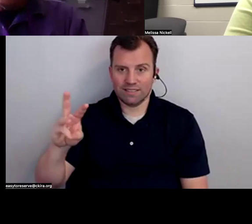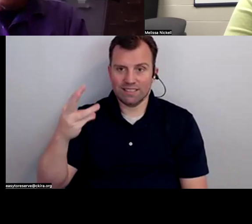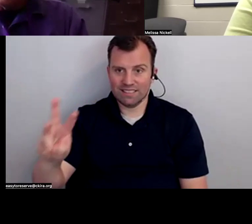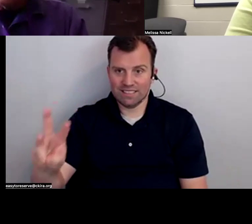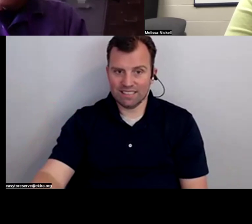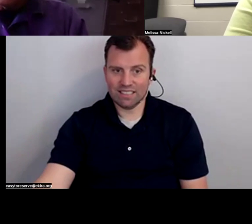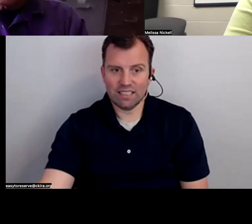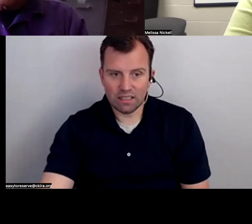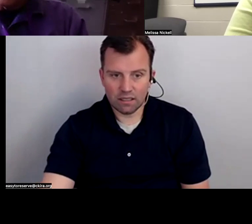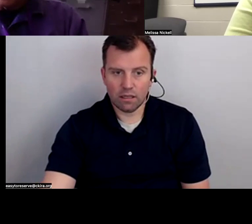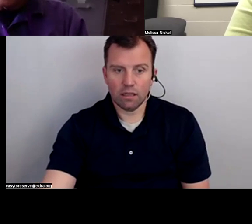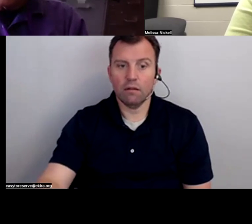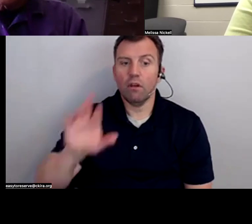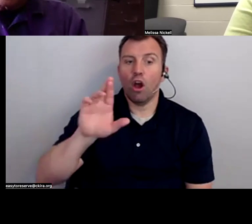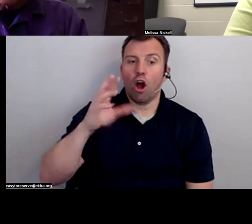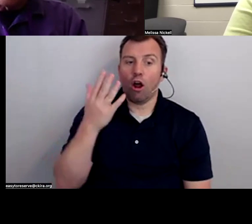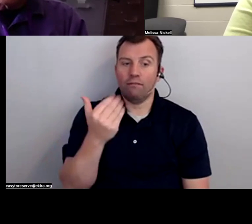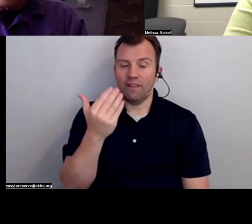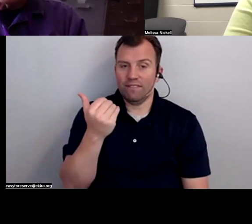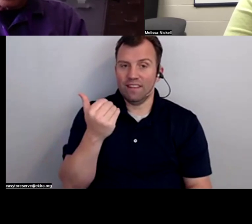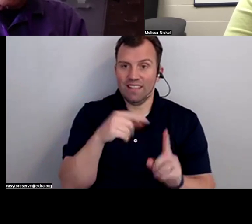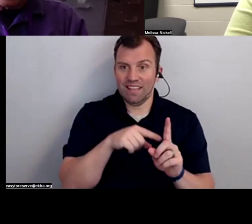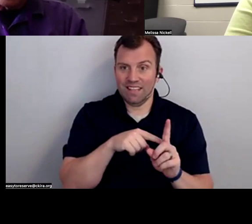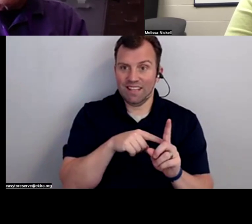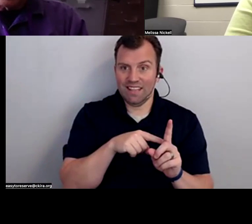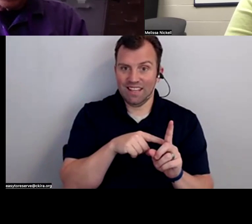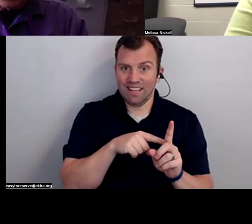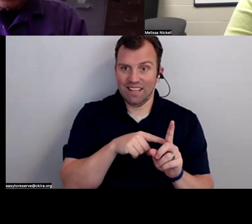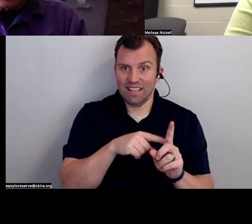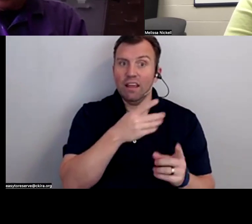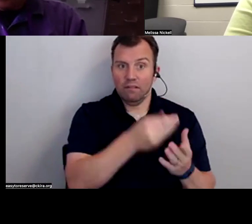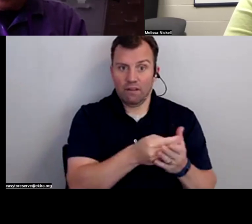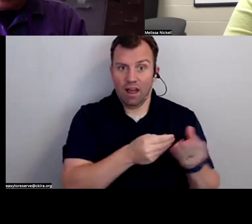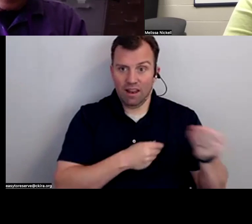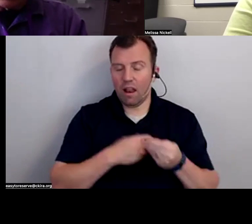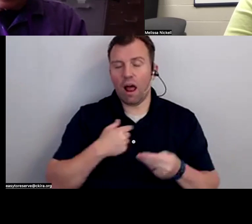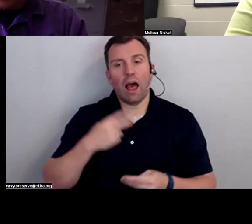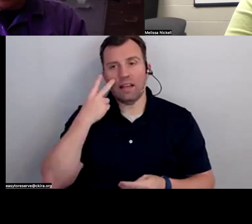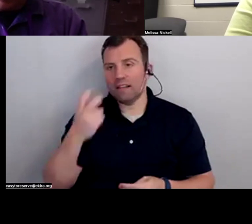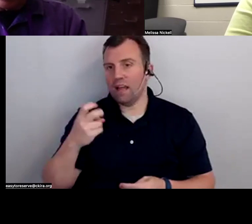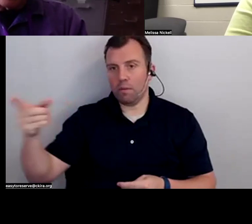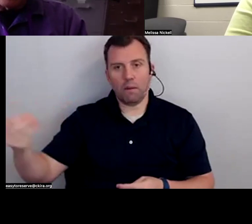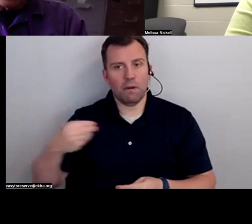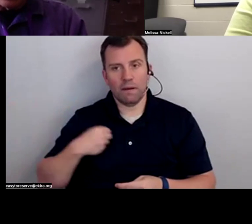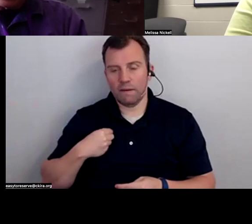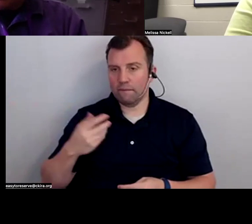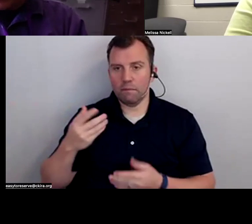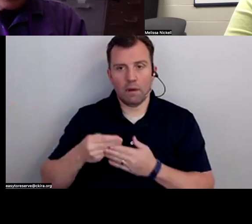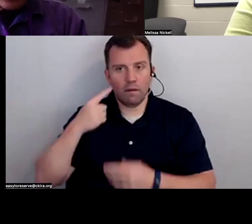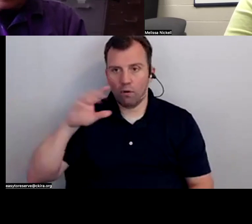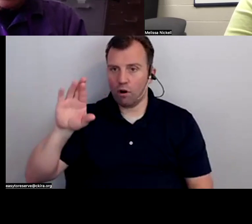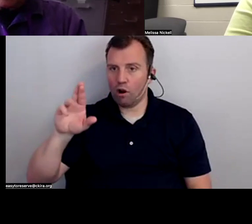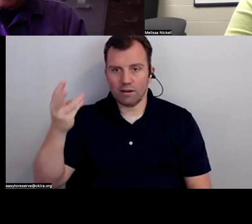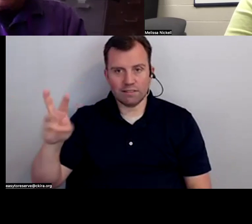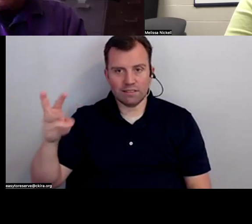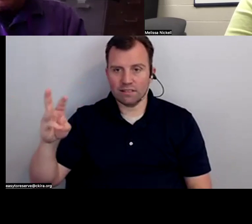If your R15 gets funded, I doubt that they're going to fund your R16. If you get a really good score, you maybe